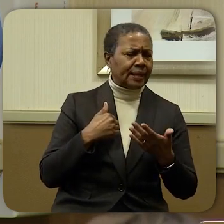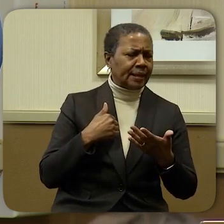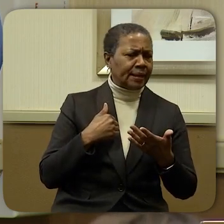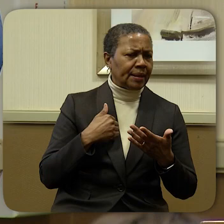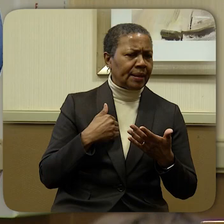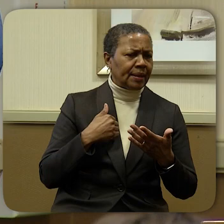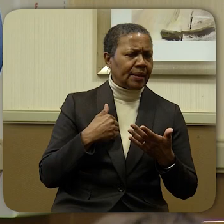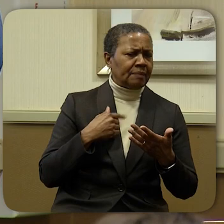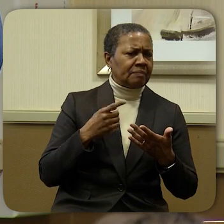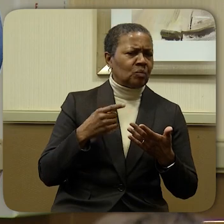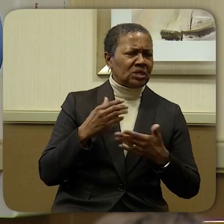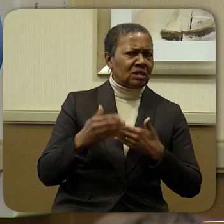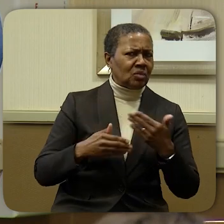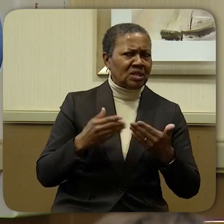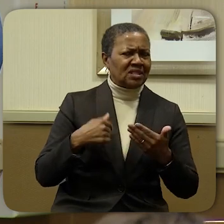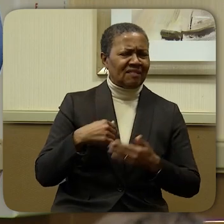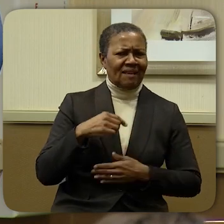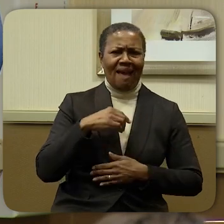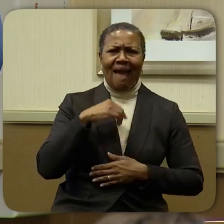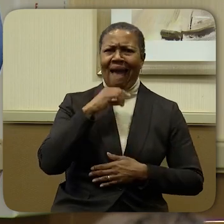is in the process of, I guess,